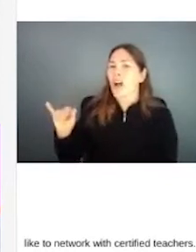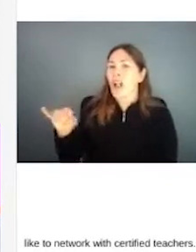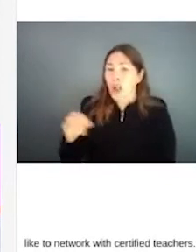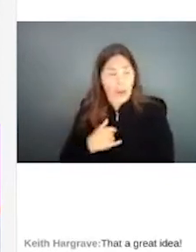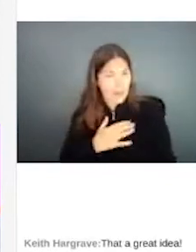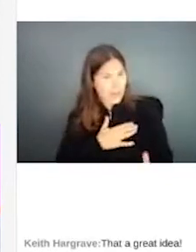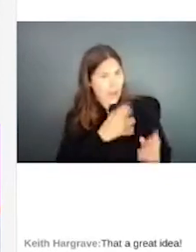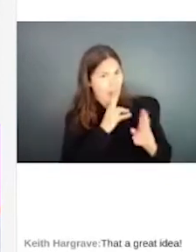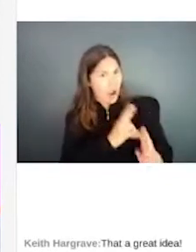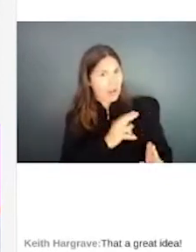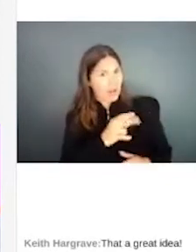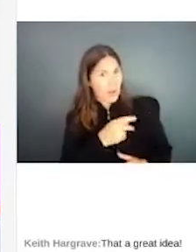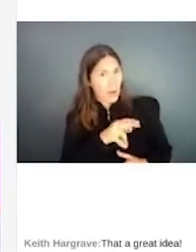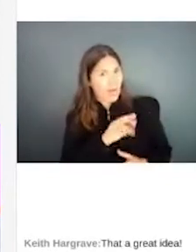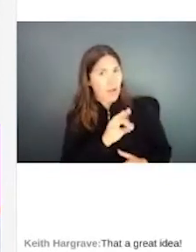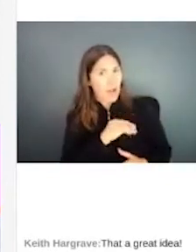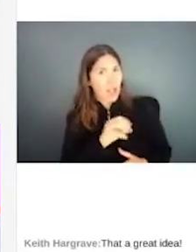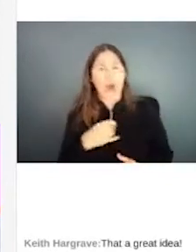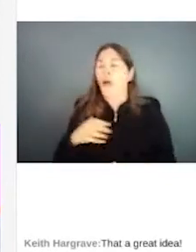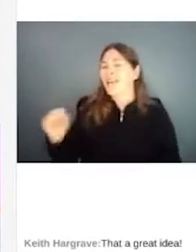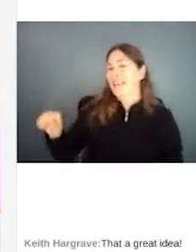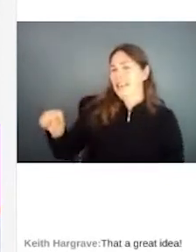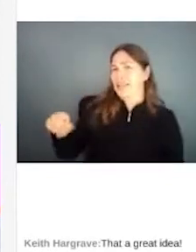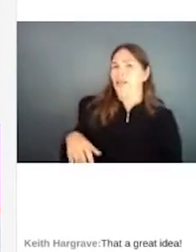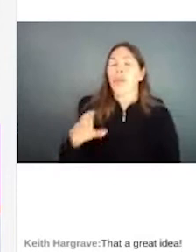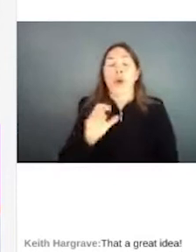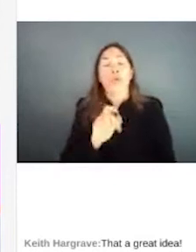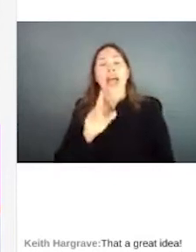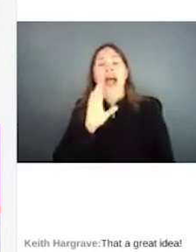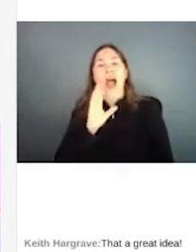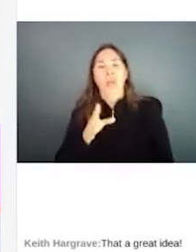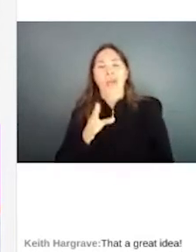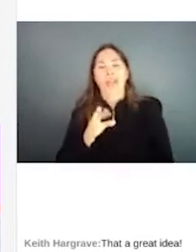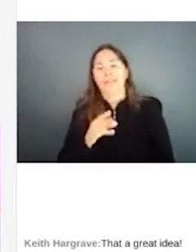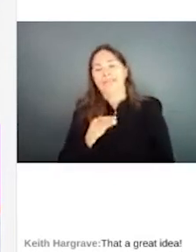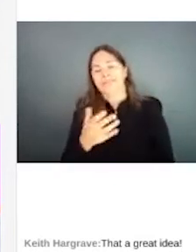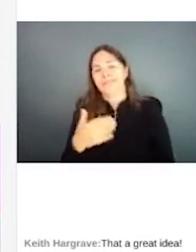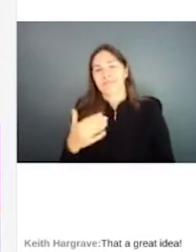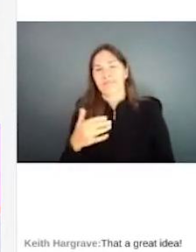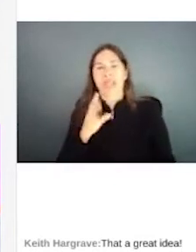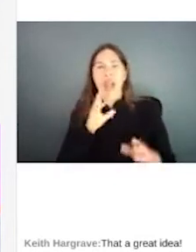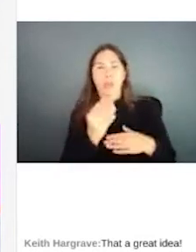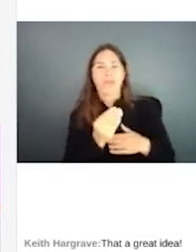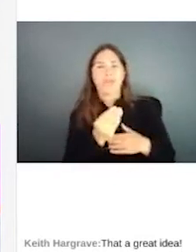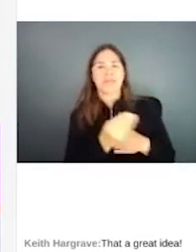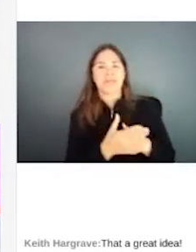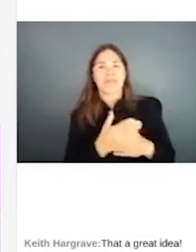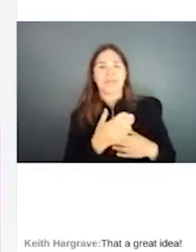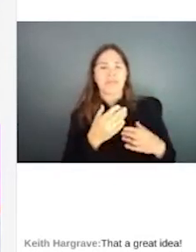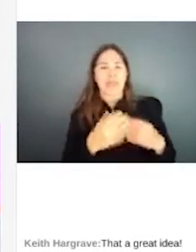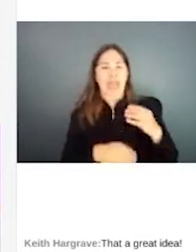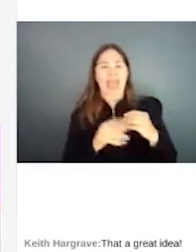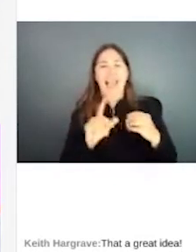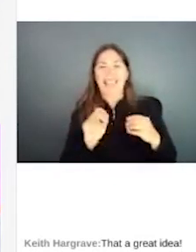portfolio? Yeah, that's what they're asking about. Okay. I'm going to throw a link out there to